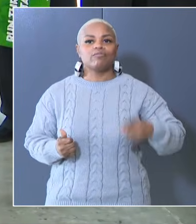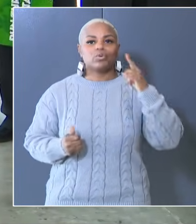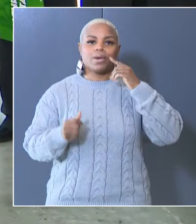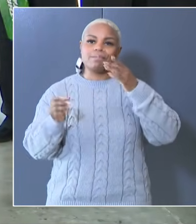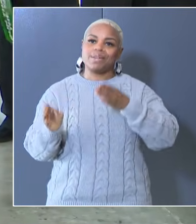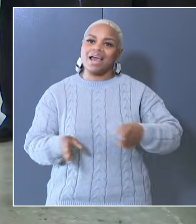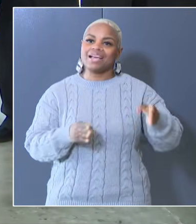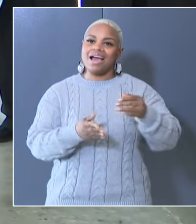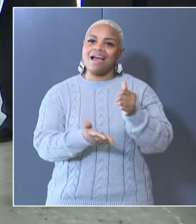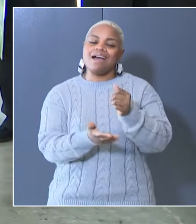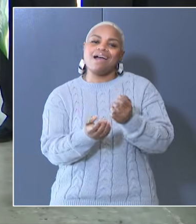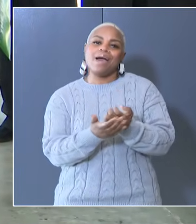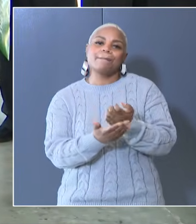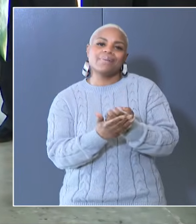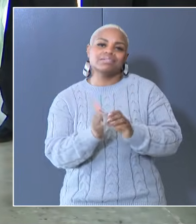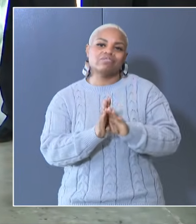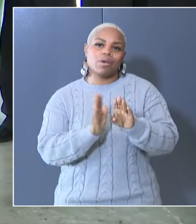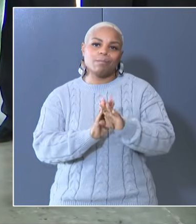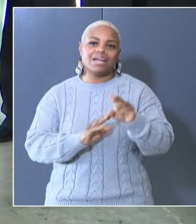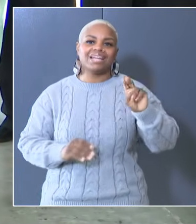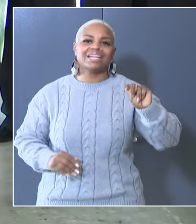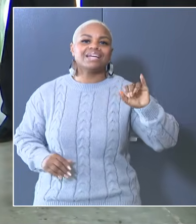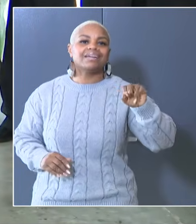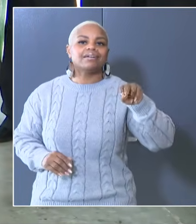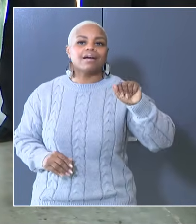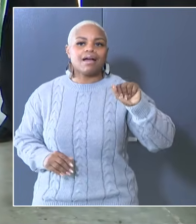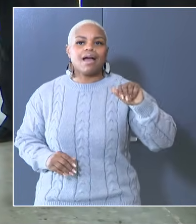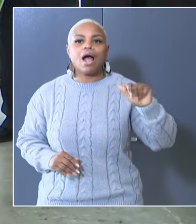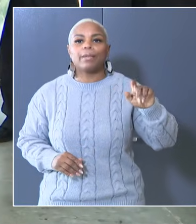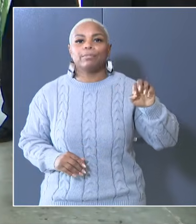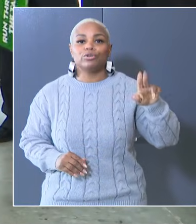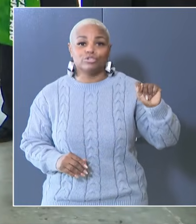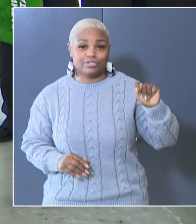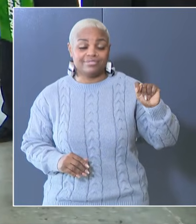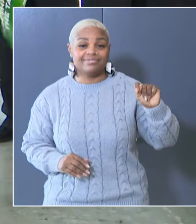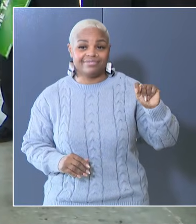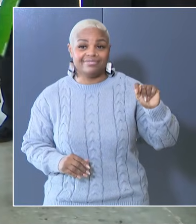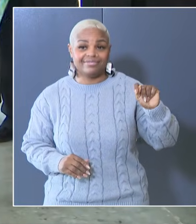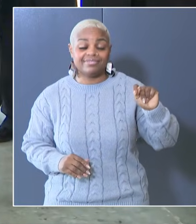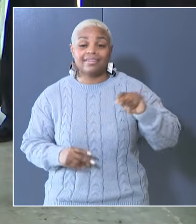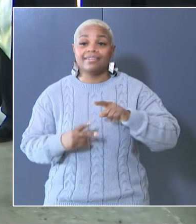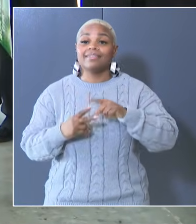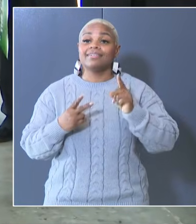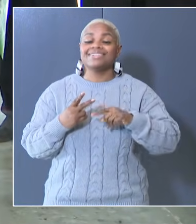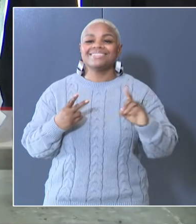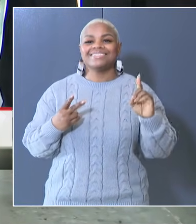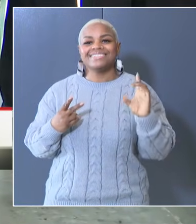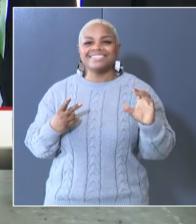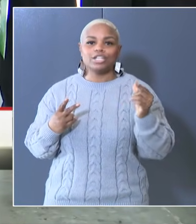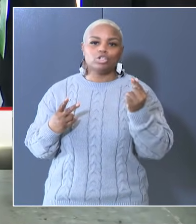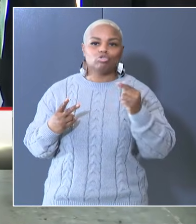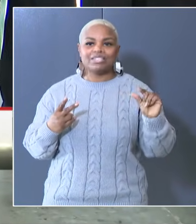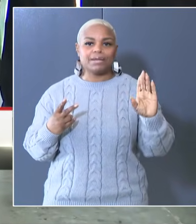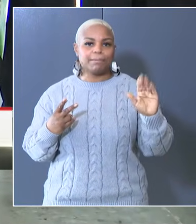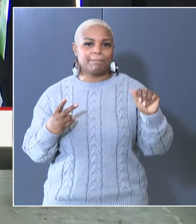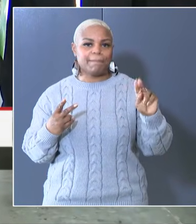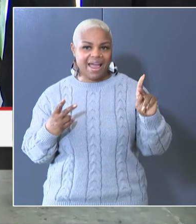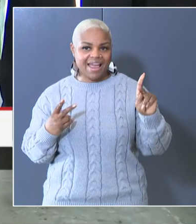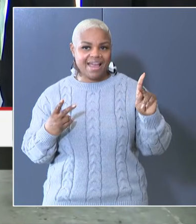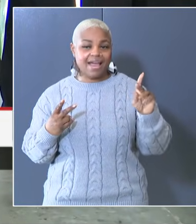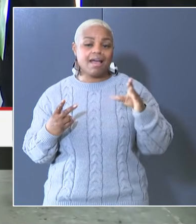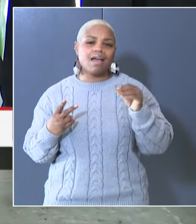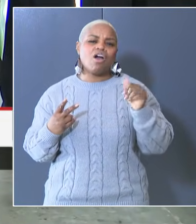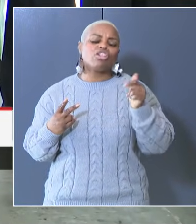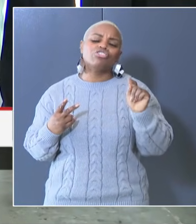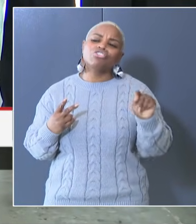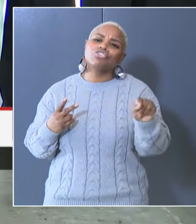Economic Development, Nina Albert, Brandy Collender from the DC Green Bank, and so many others who